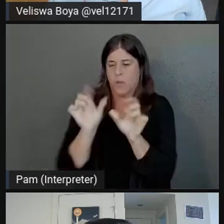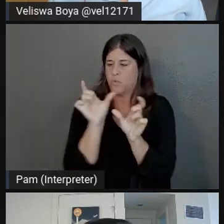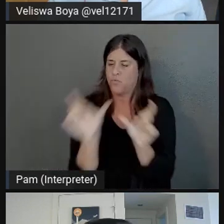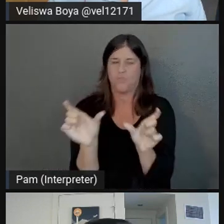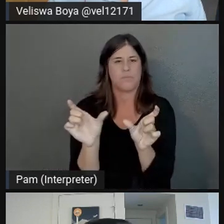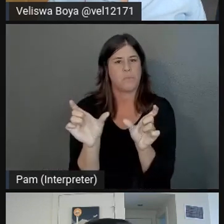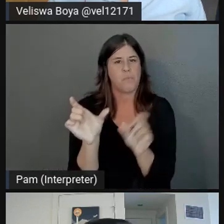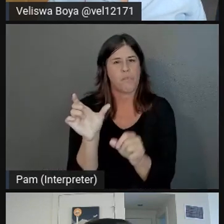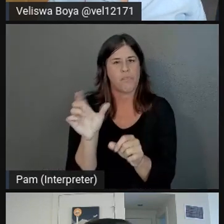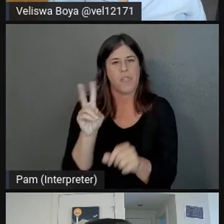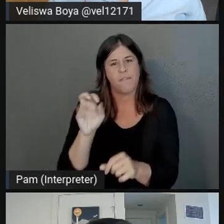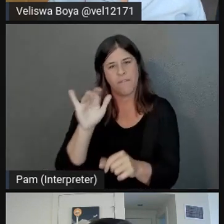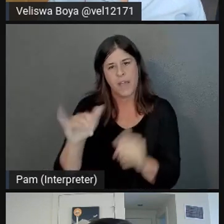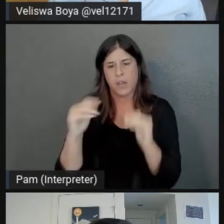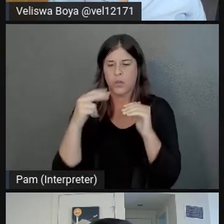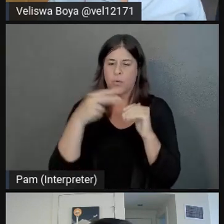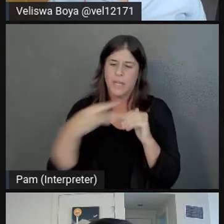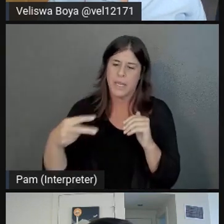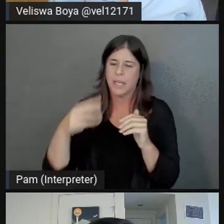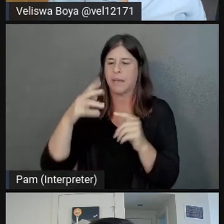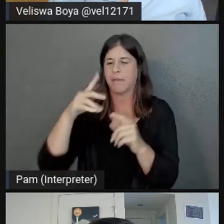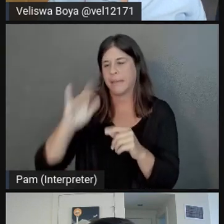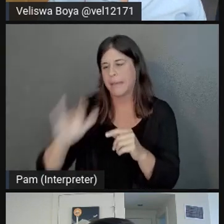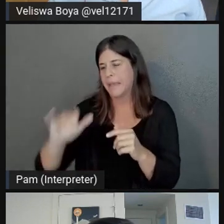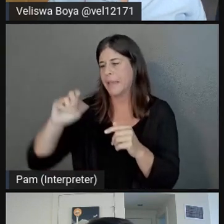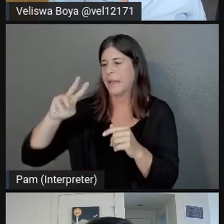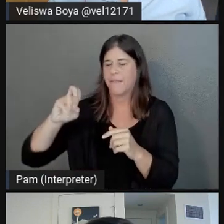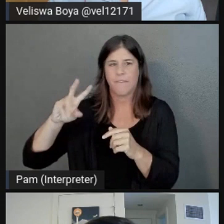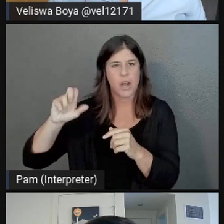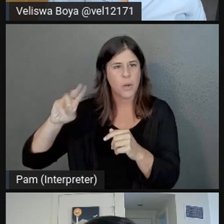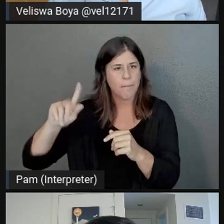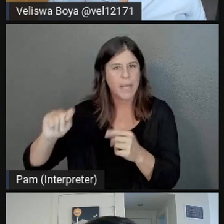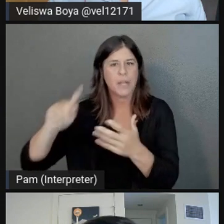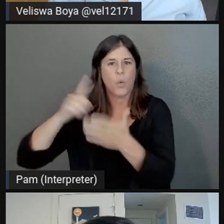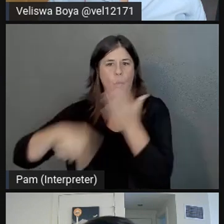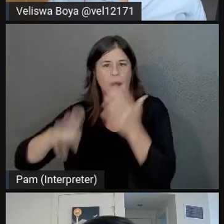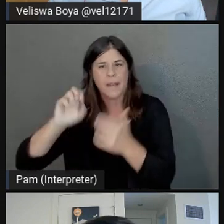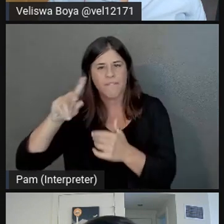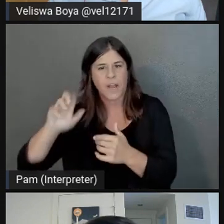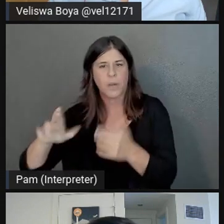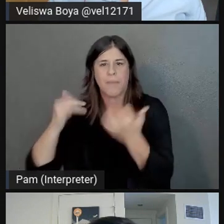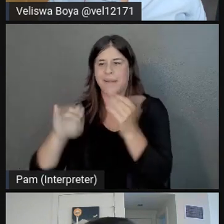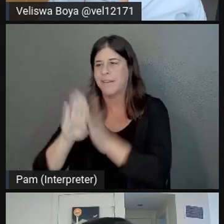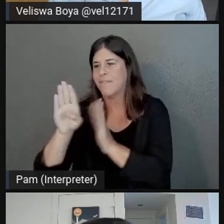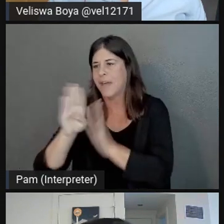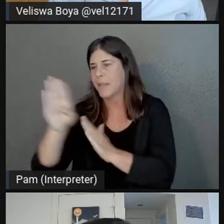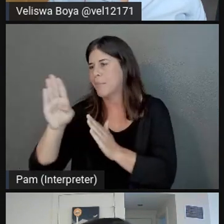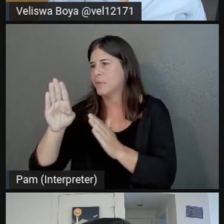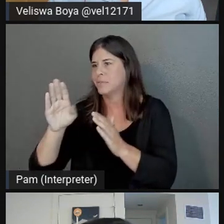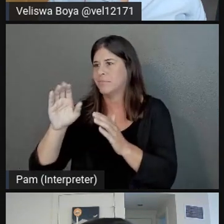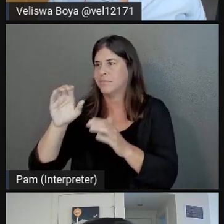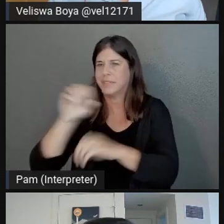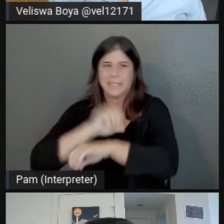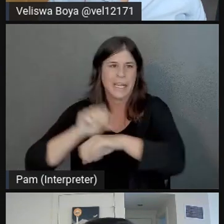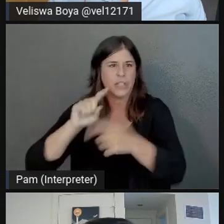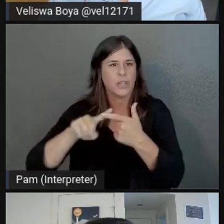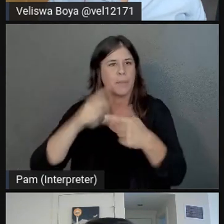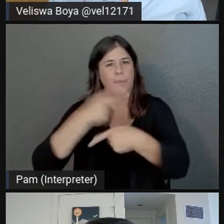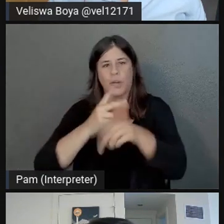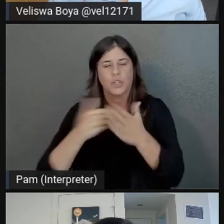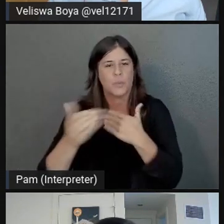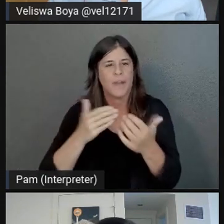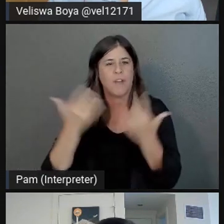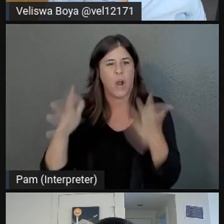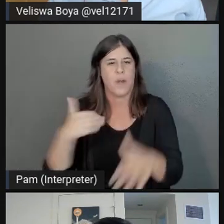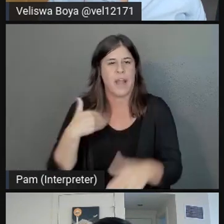with value equal with key of environment, what environment is it, development, staging, production. I put the dev environment and